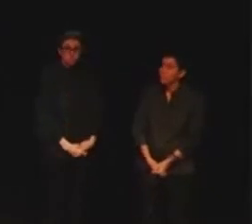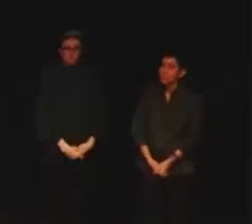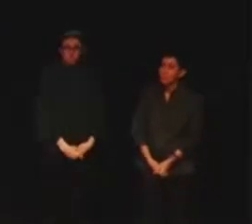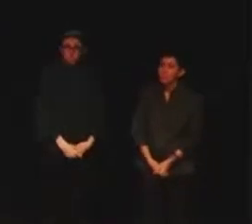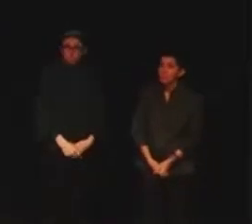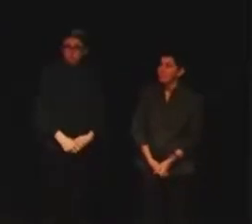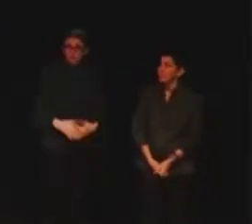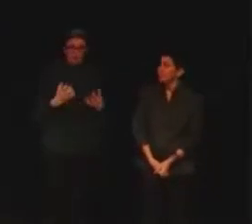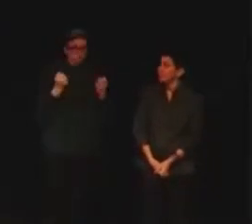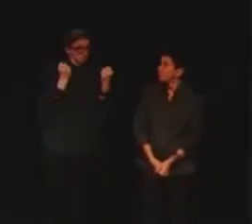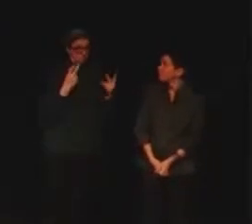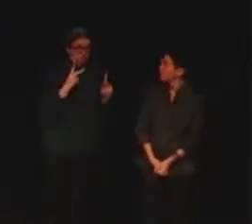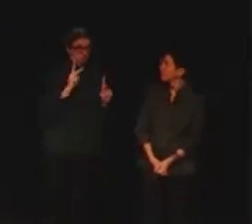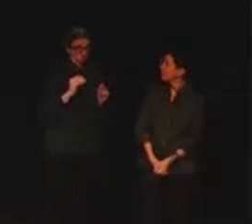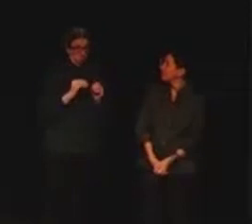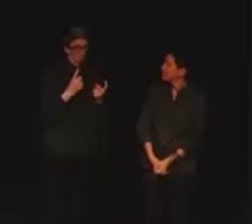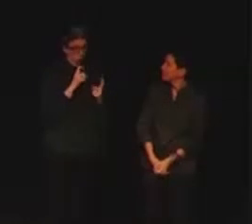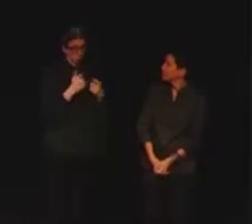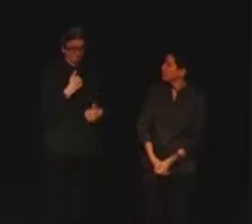I've got plenty more if you don't have any.